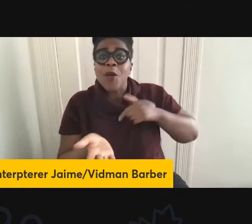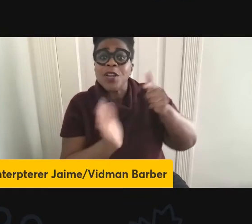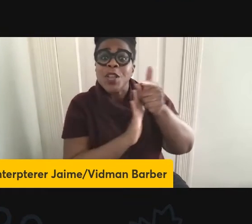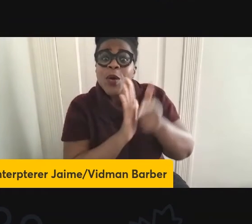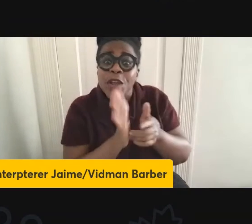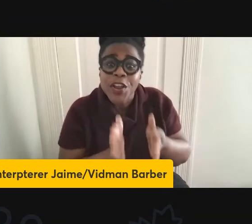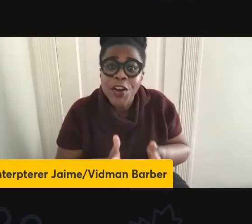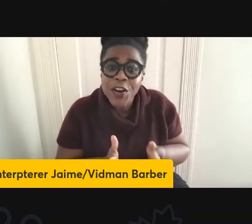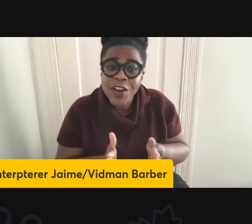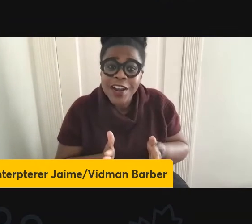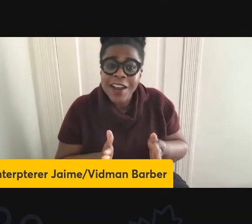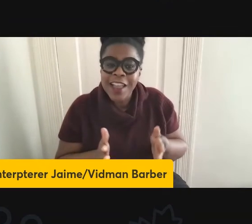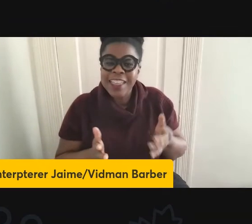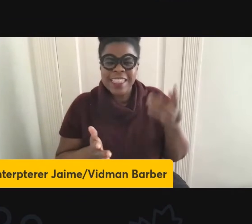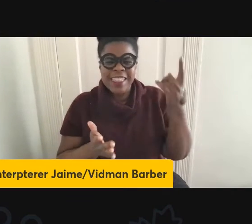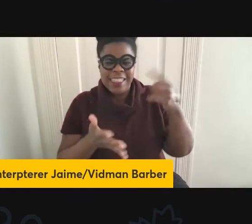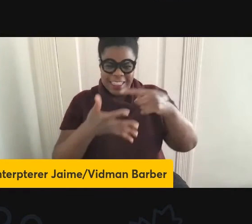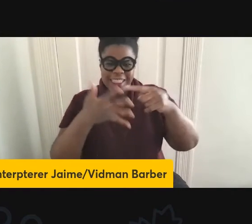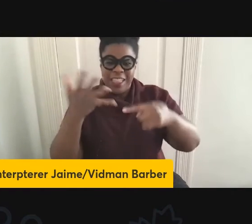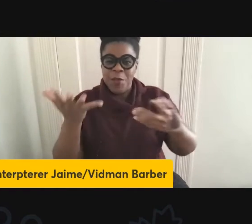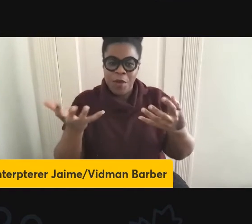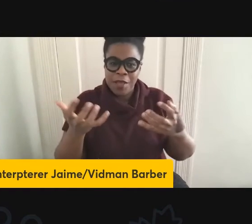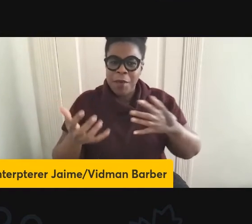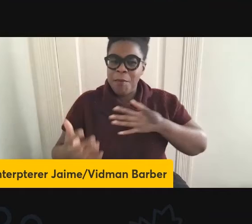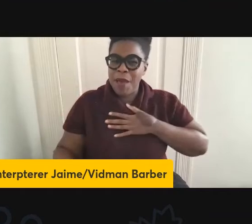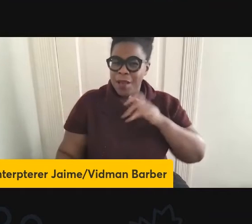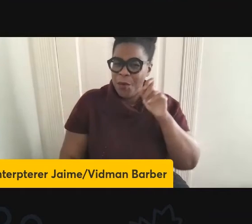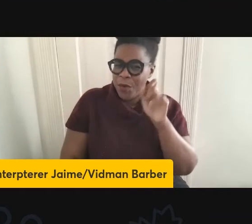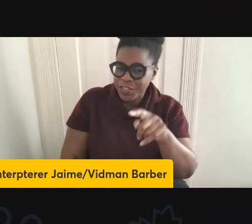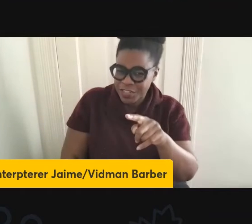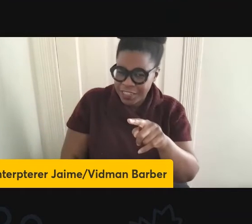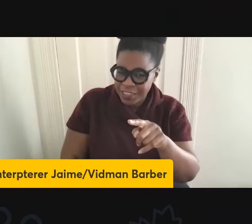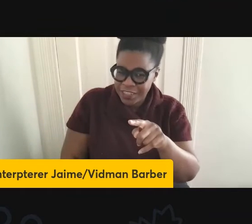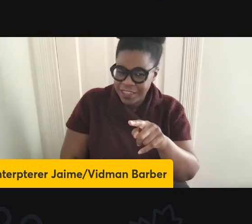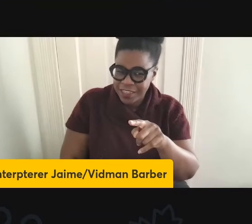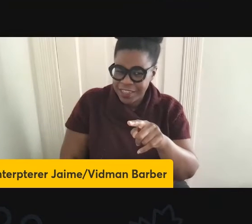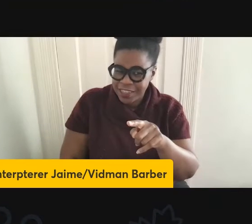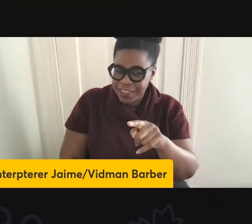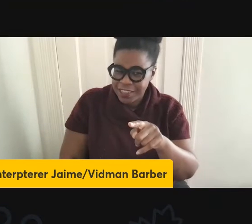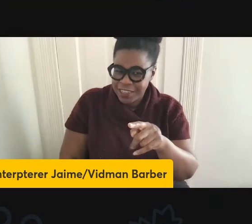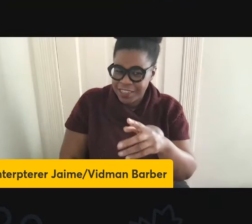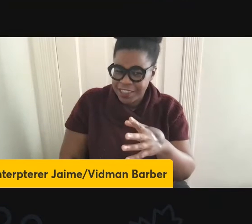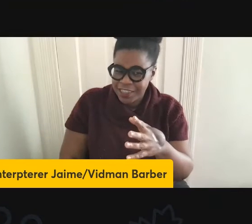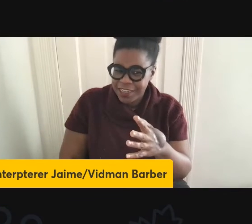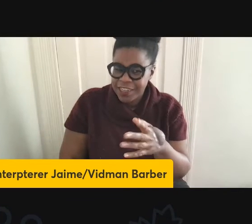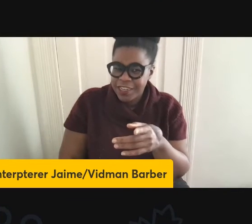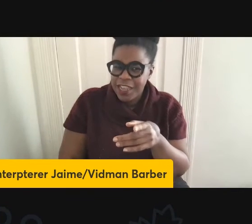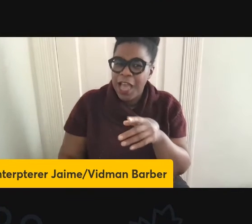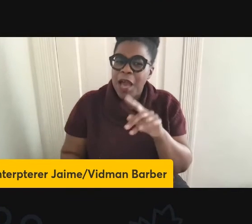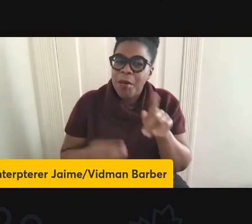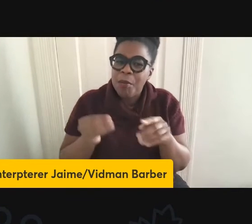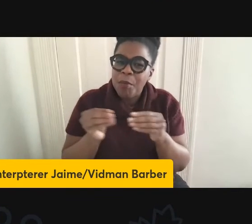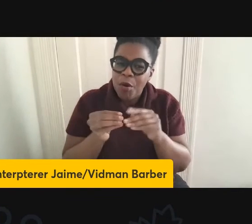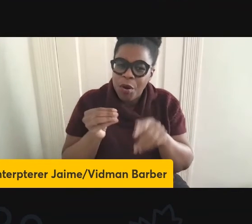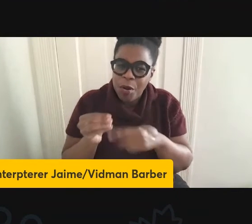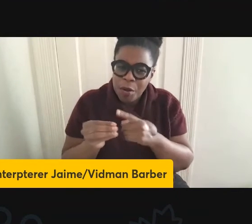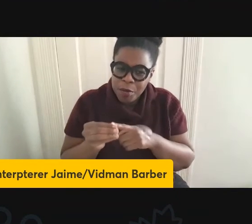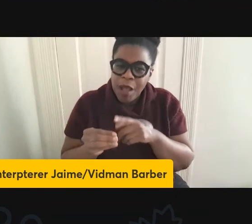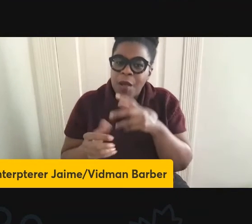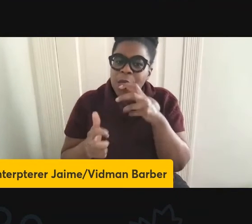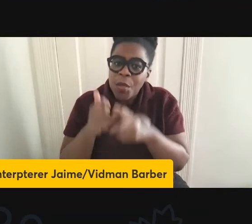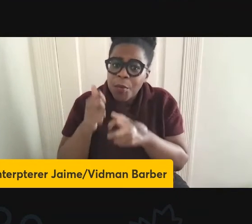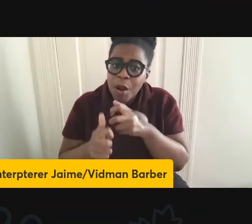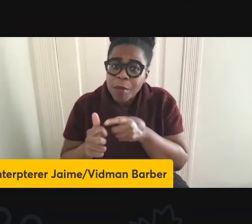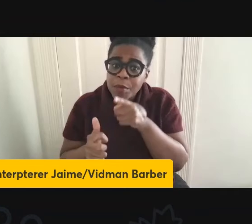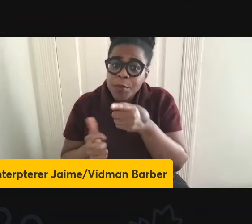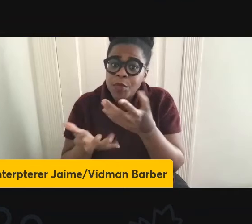They want to be those things. But my question to you is, I want to know more about the problem that you want to